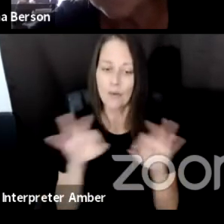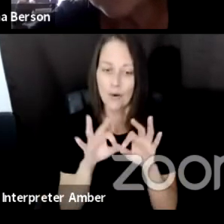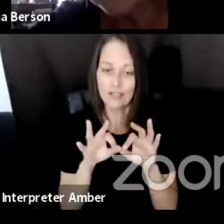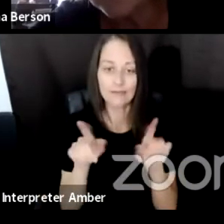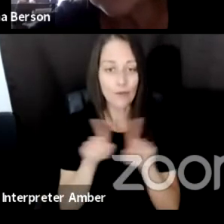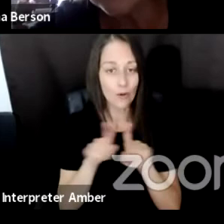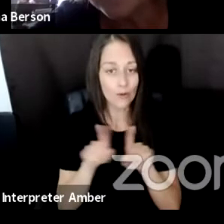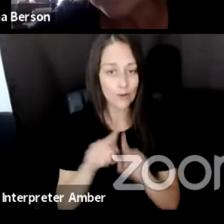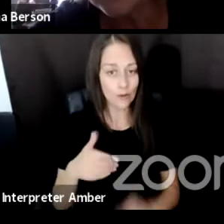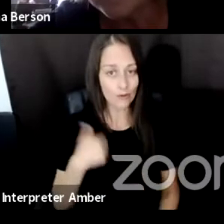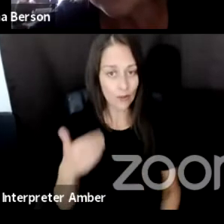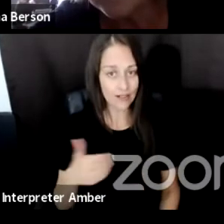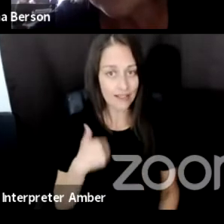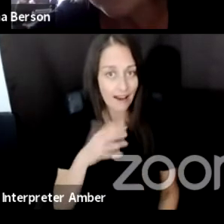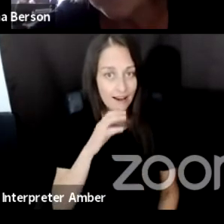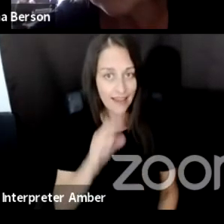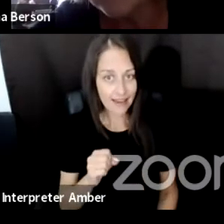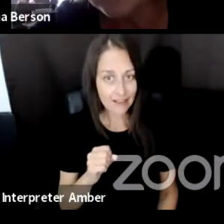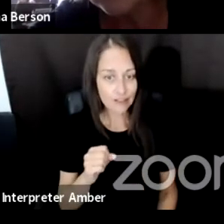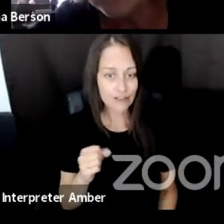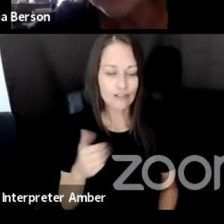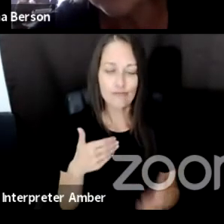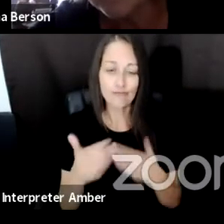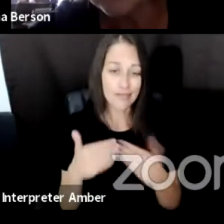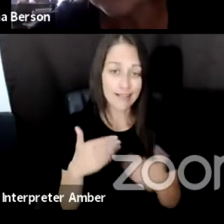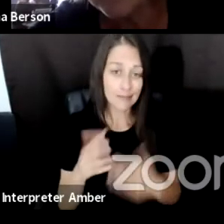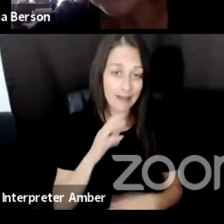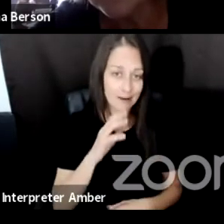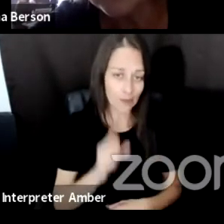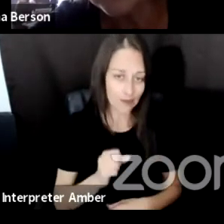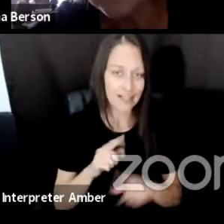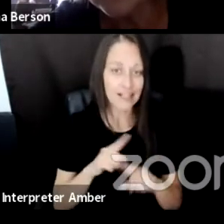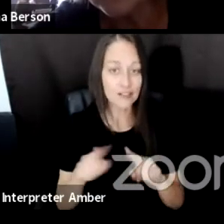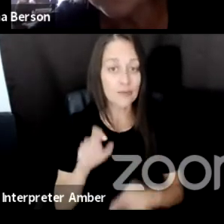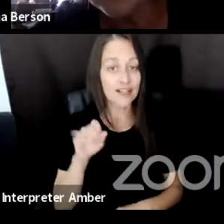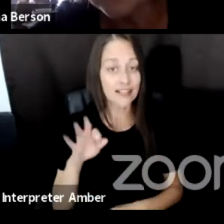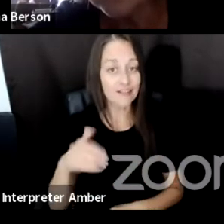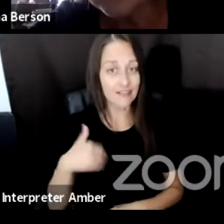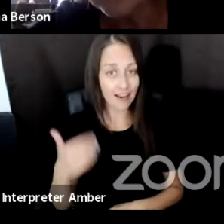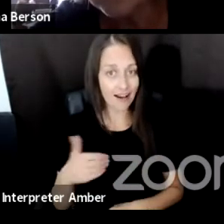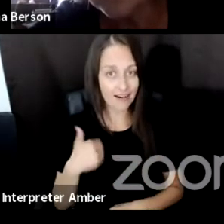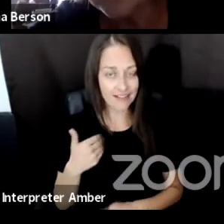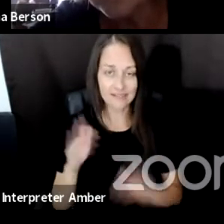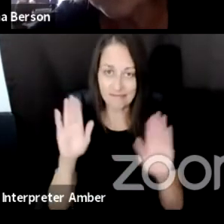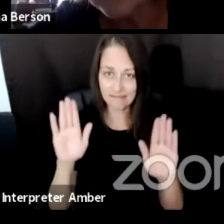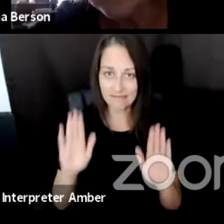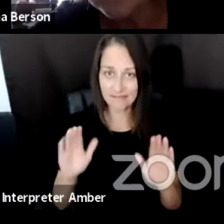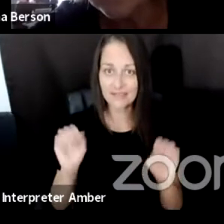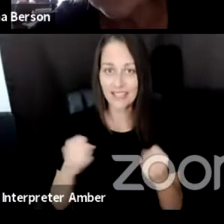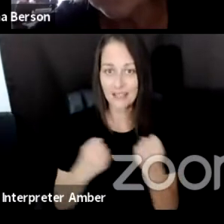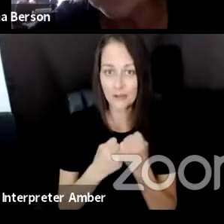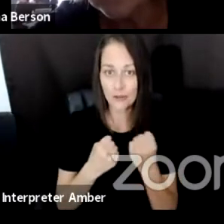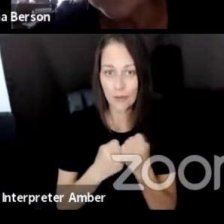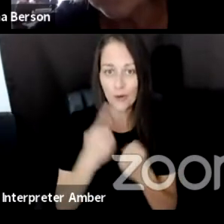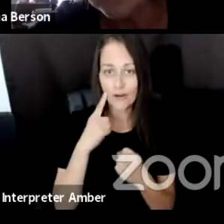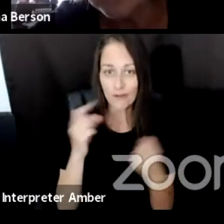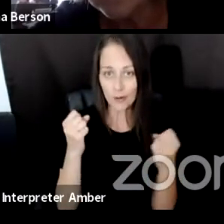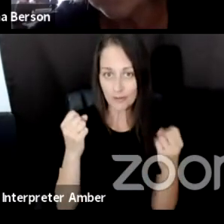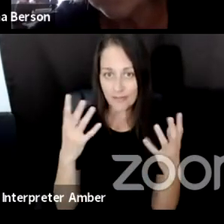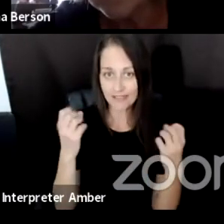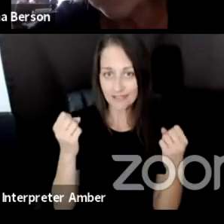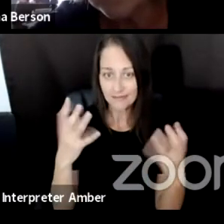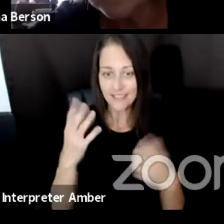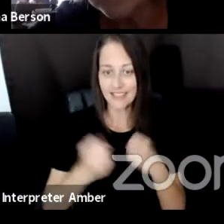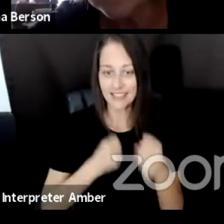or it doesn't matter what age, but getting people there young would be great, because then they would support for years and years and years. And so I